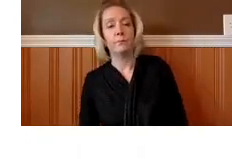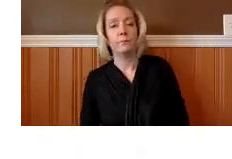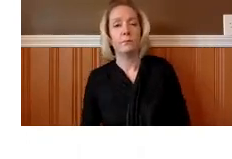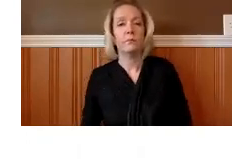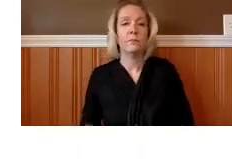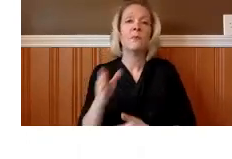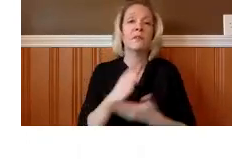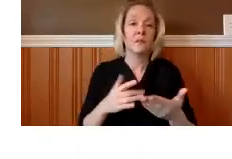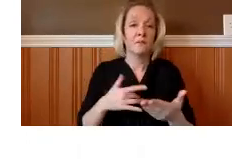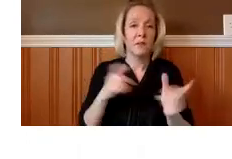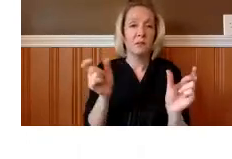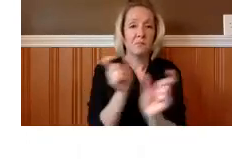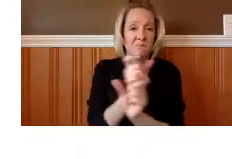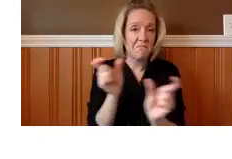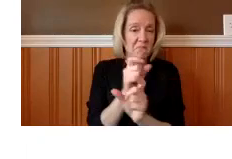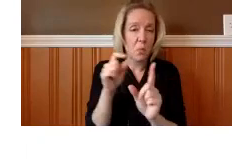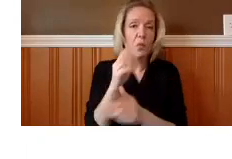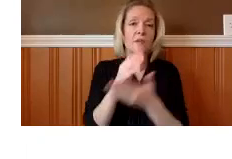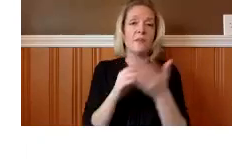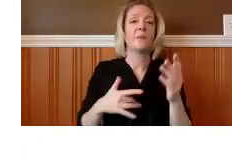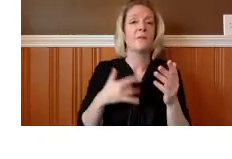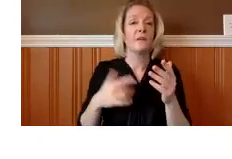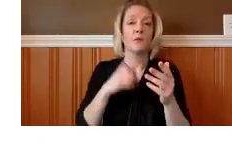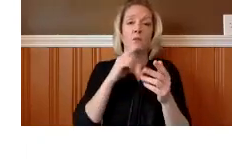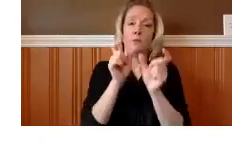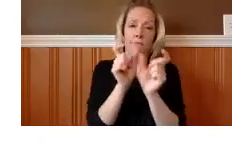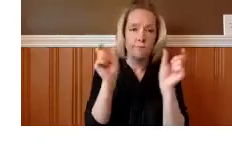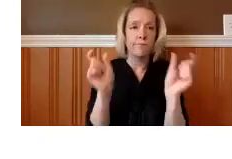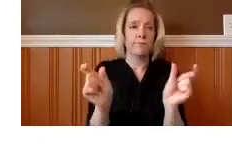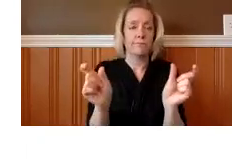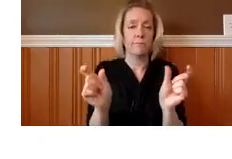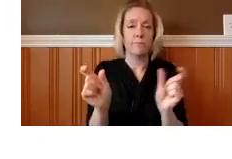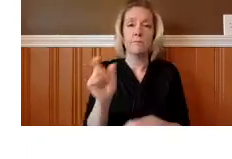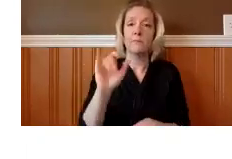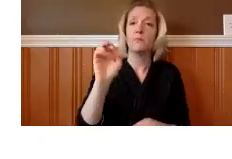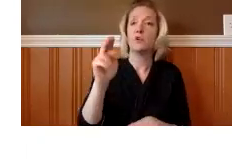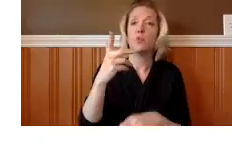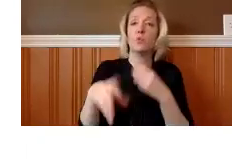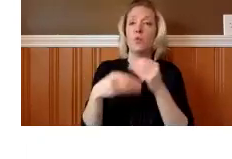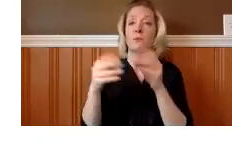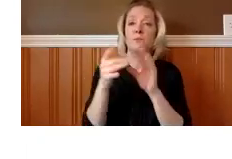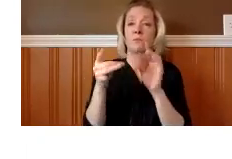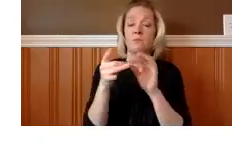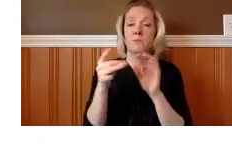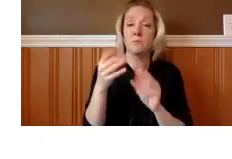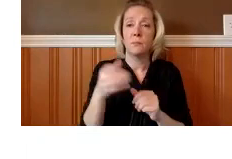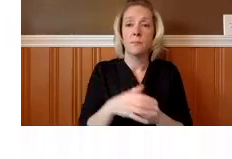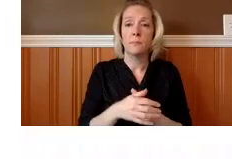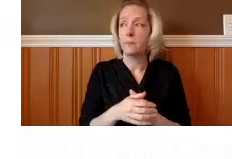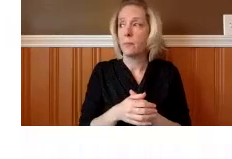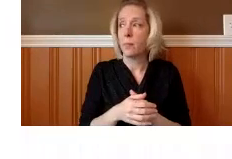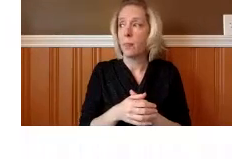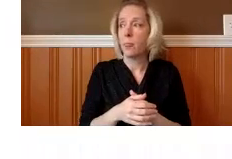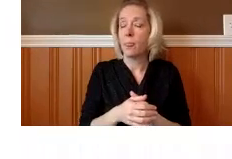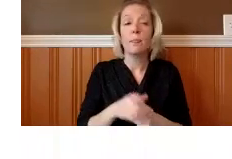forms of cerebral versus cortical. Jen, you have anything that you want to add in there with that? I wrote a report on